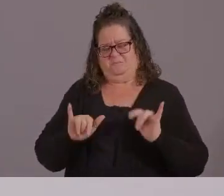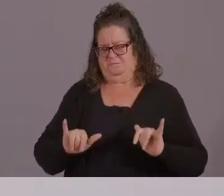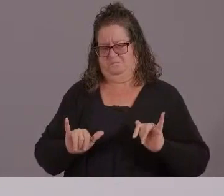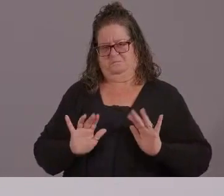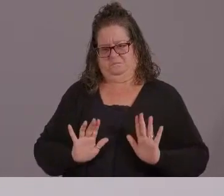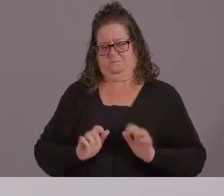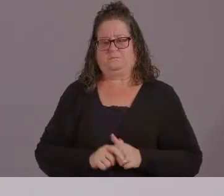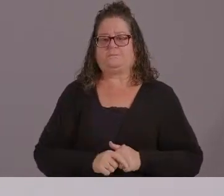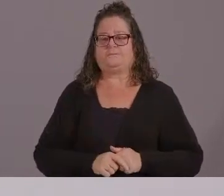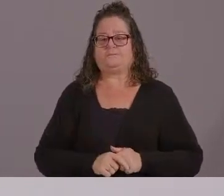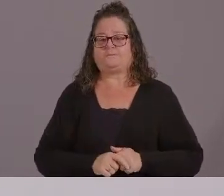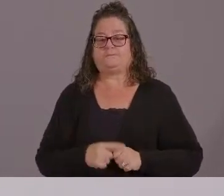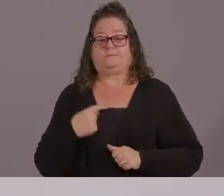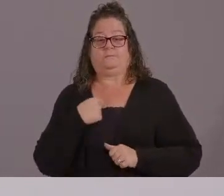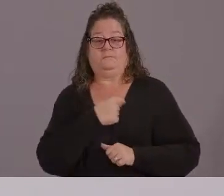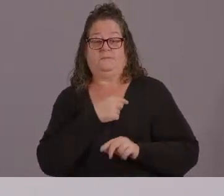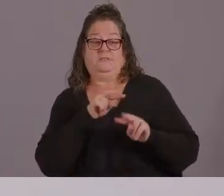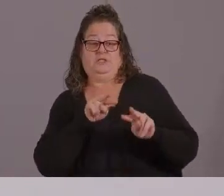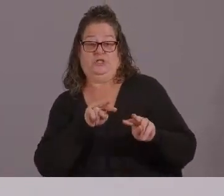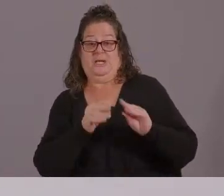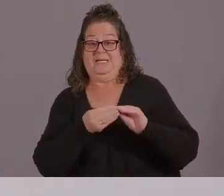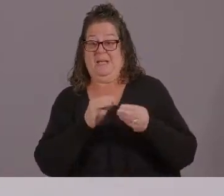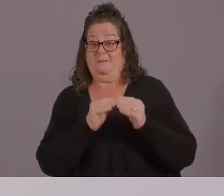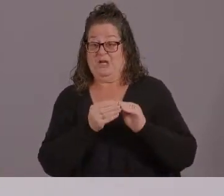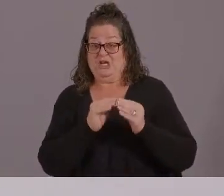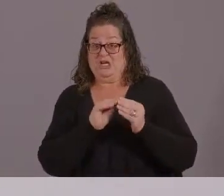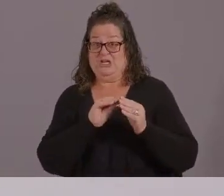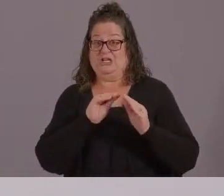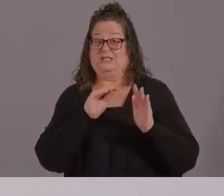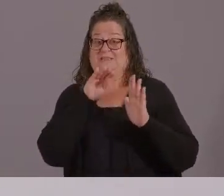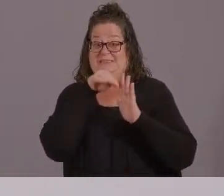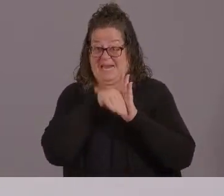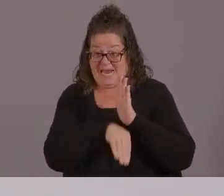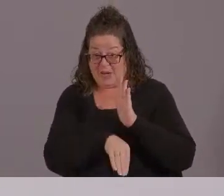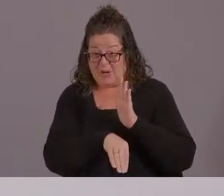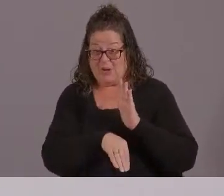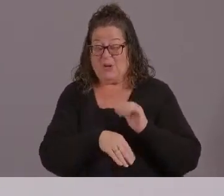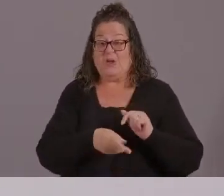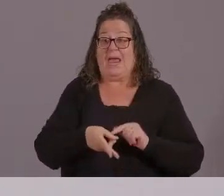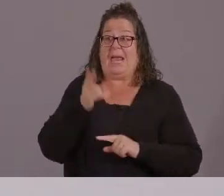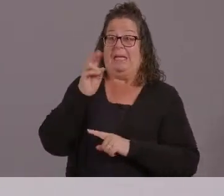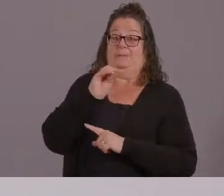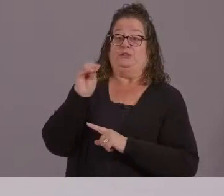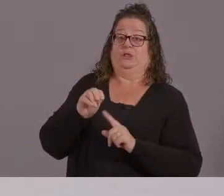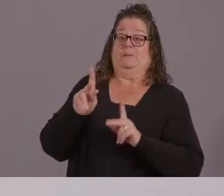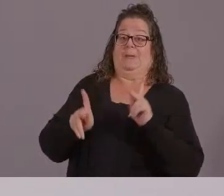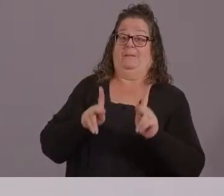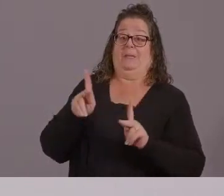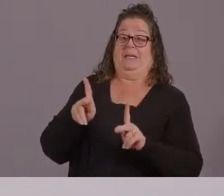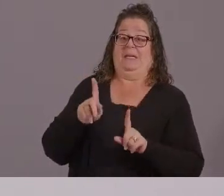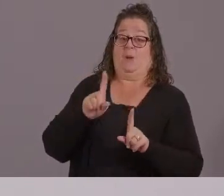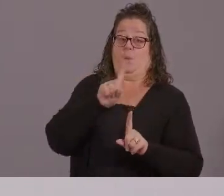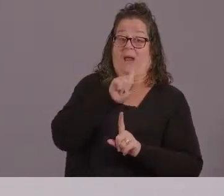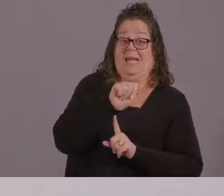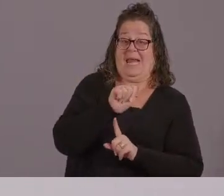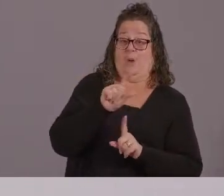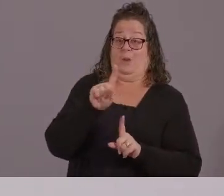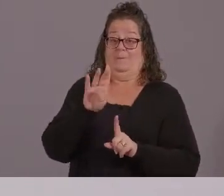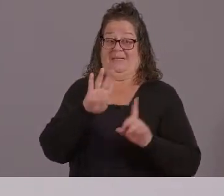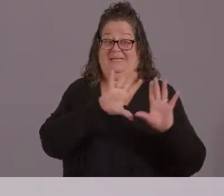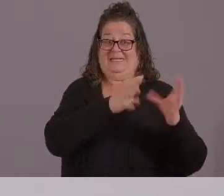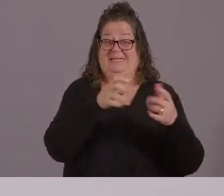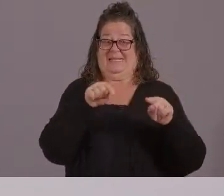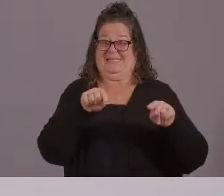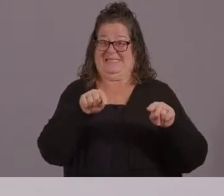look at the data and it decreases, and we look at the high percentage of those priority 1A and 1B populations that have already been